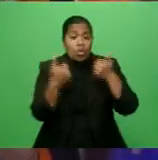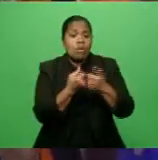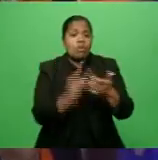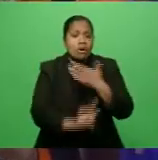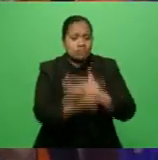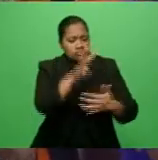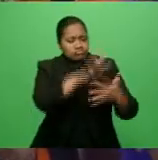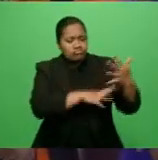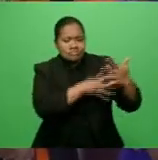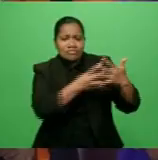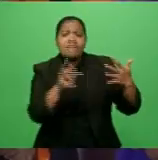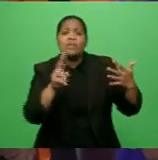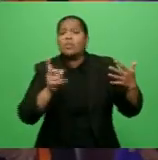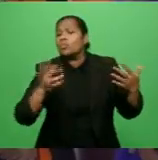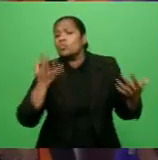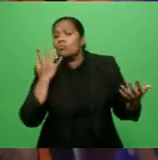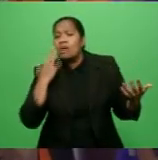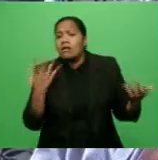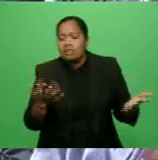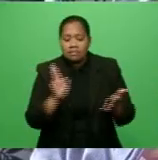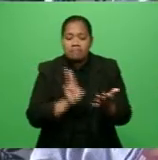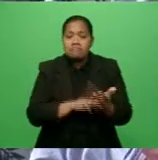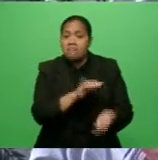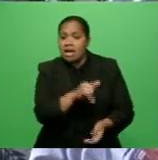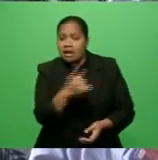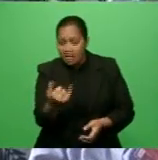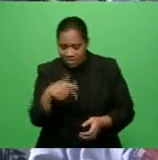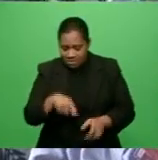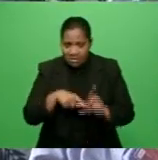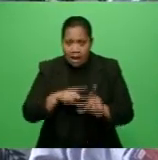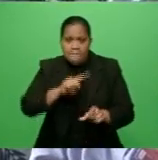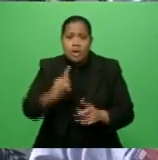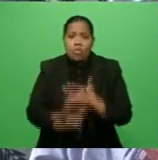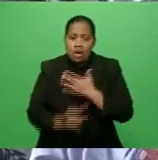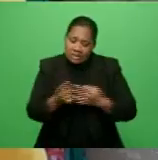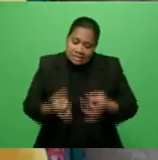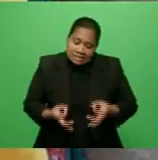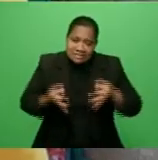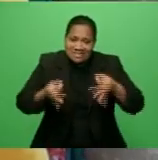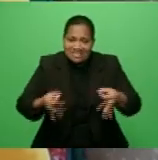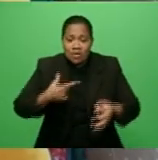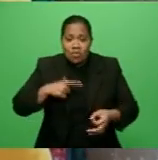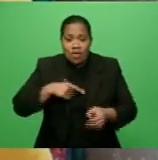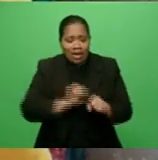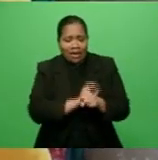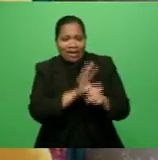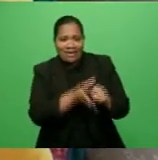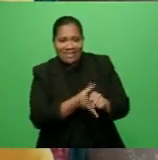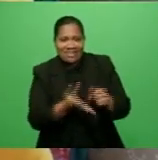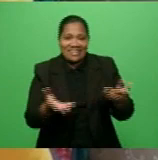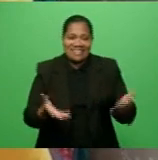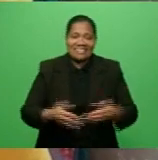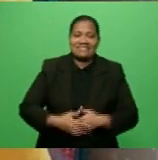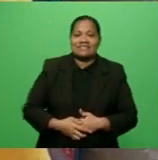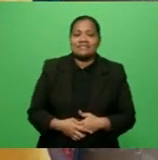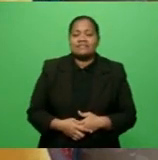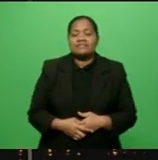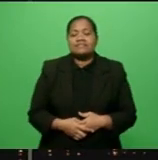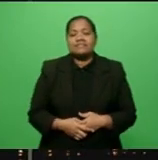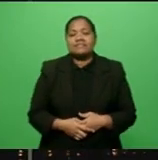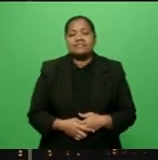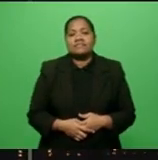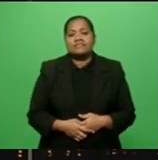for May this year, however was postponed due to COVID-19. Philip Naikaso, FBC